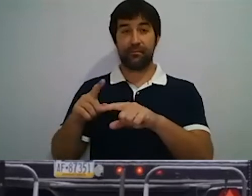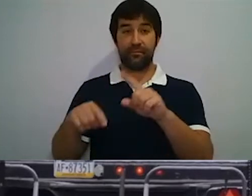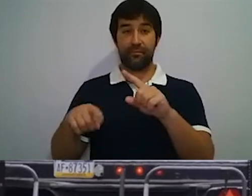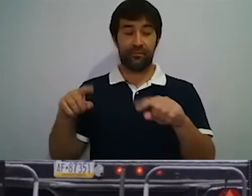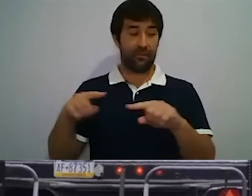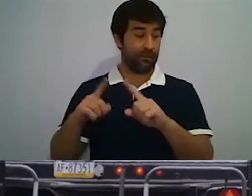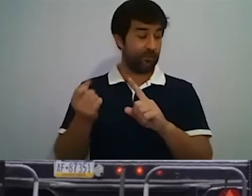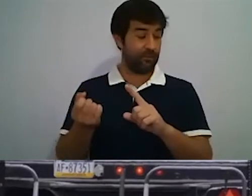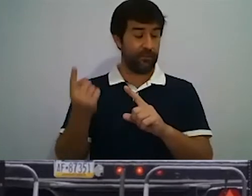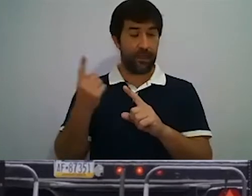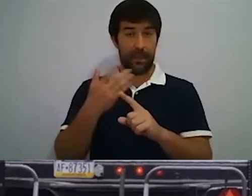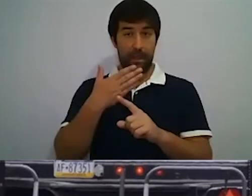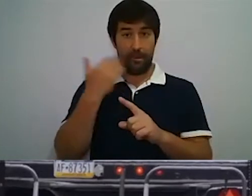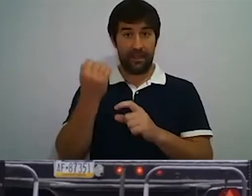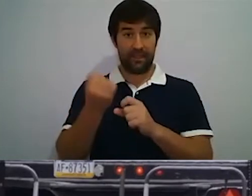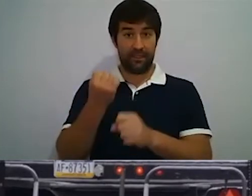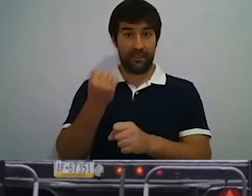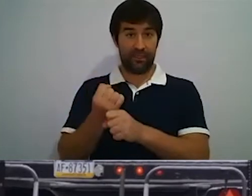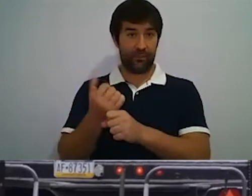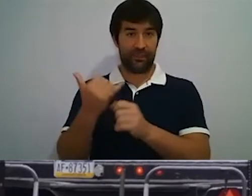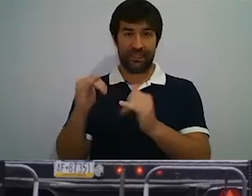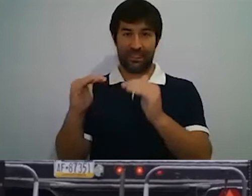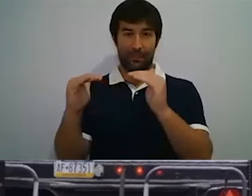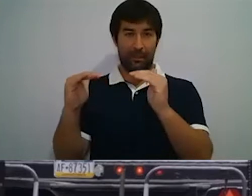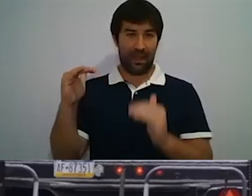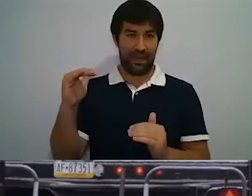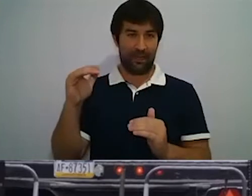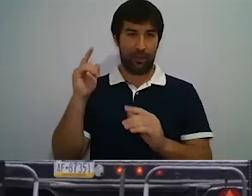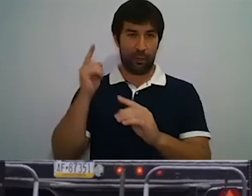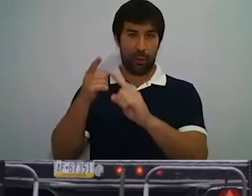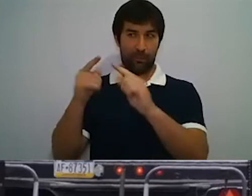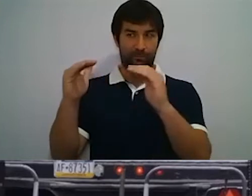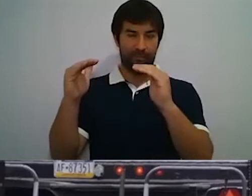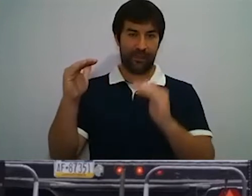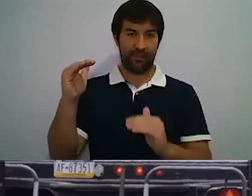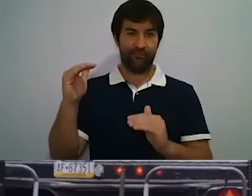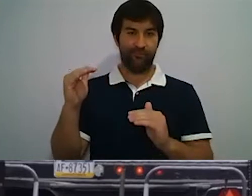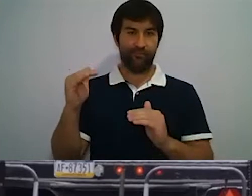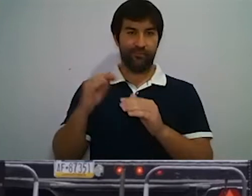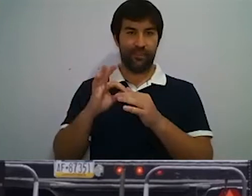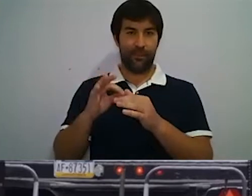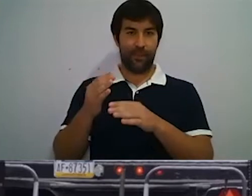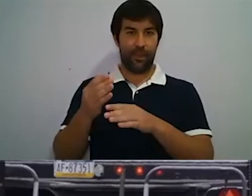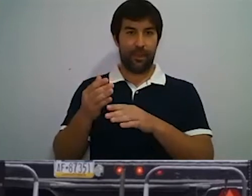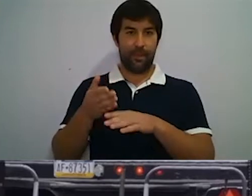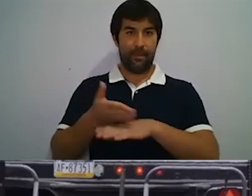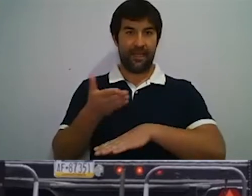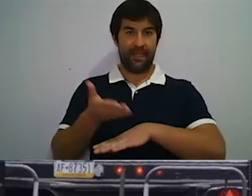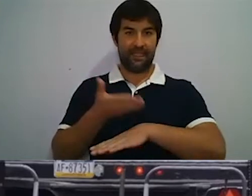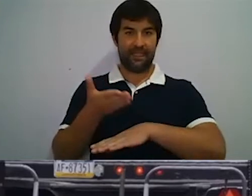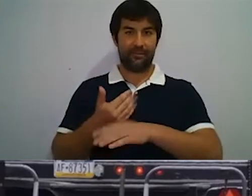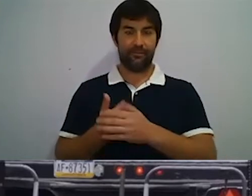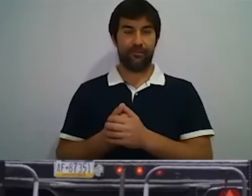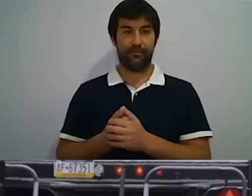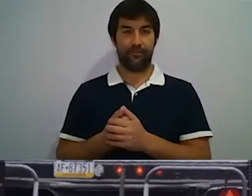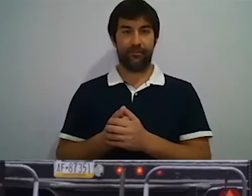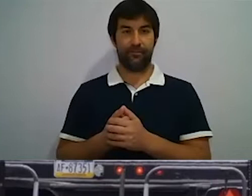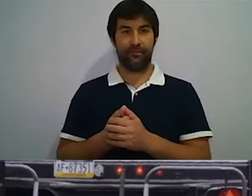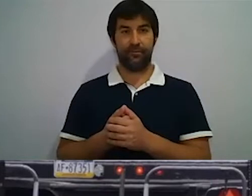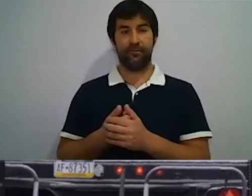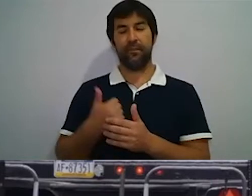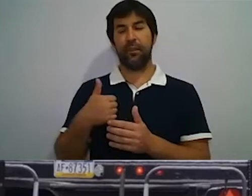them, we have about 20% of our bridges are structurally deficient. That doesn't mean that they're unsafe to travel over.